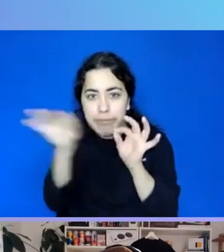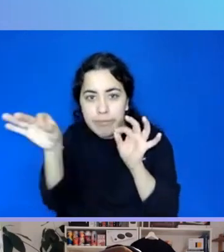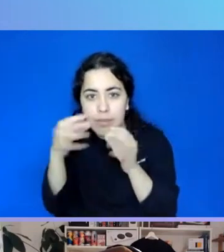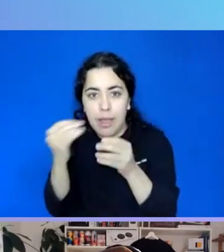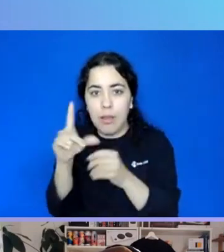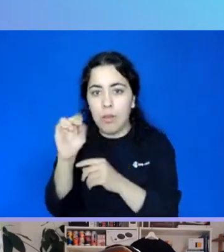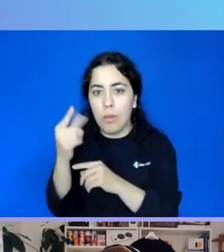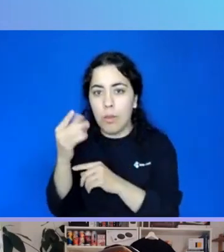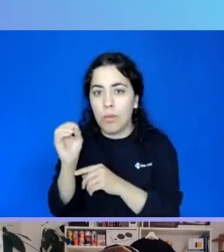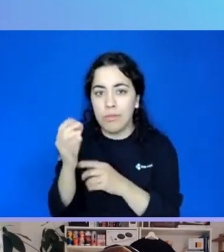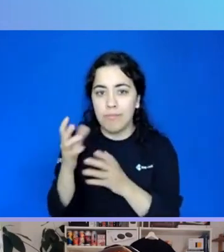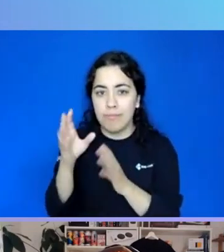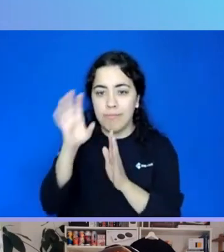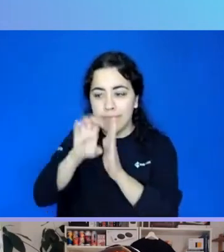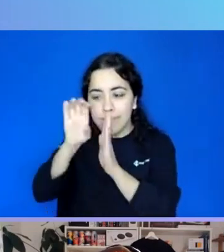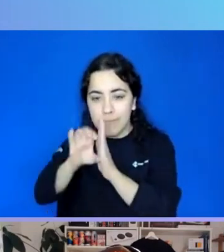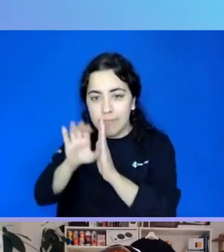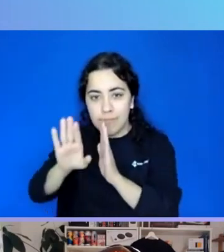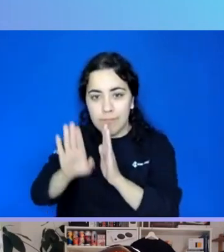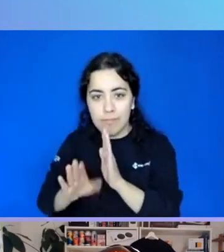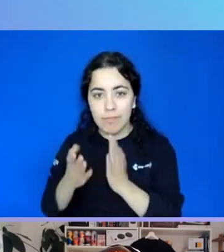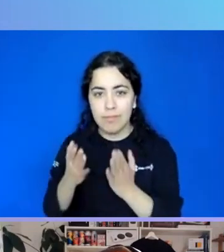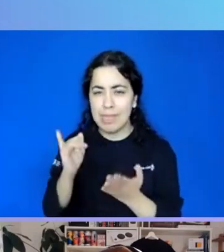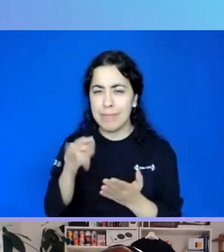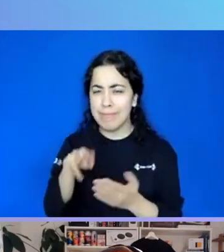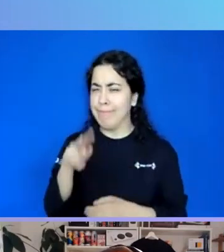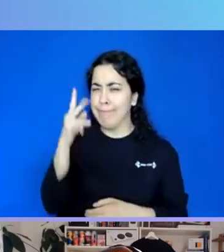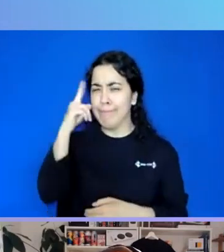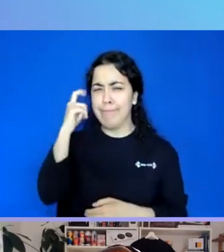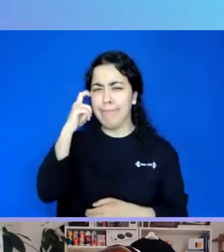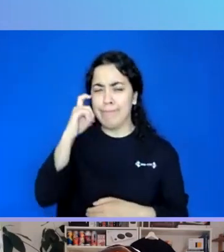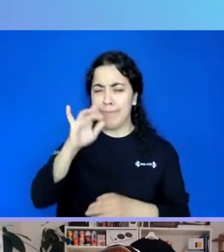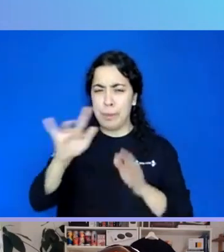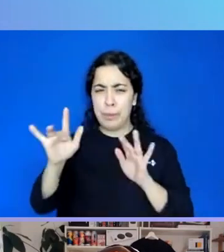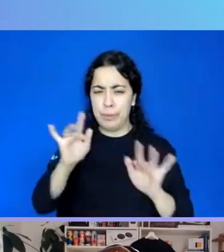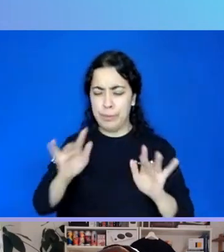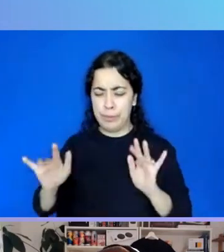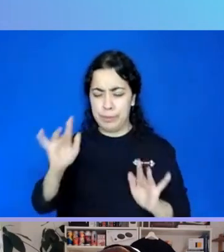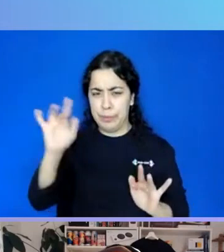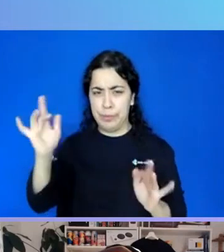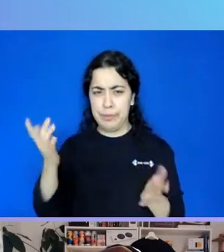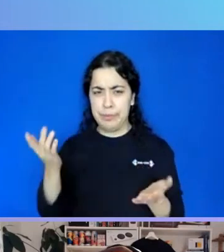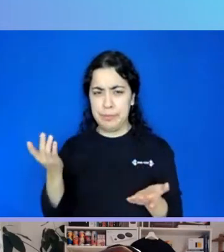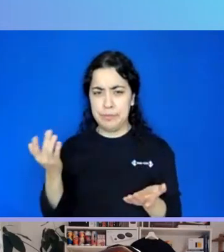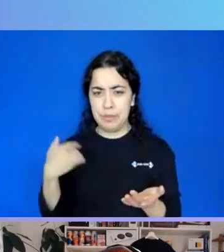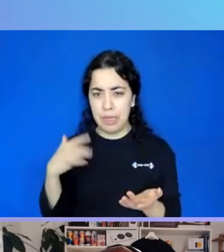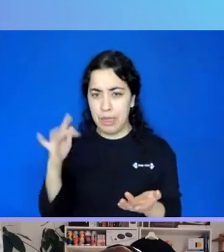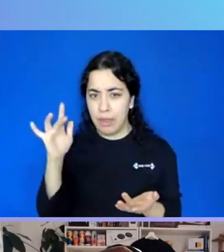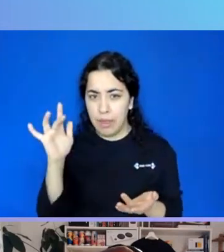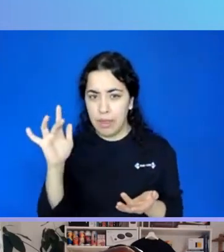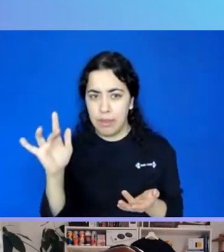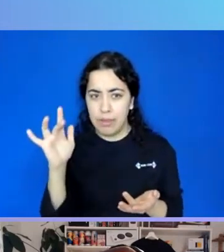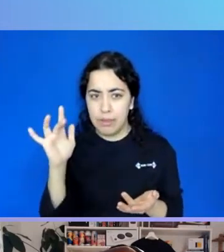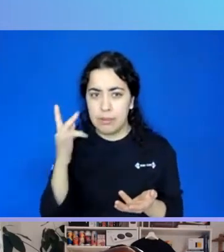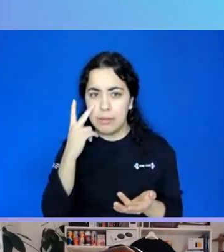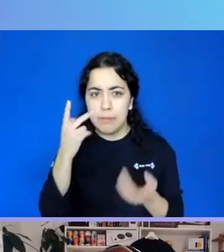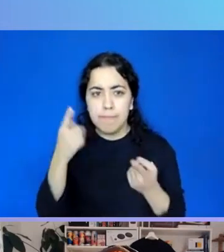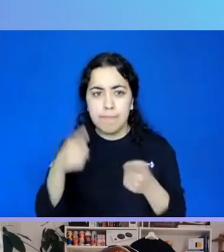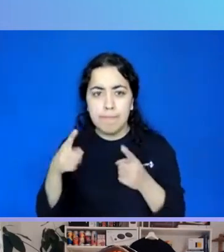logos. So it was really suspiciously empty. And I had to click and see what was behind